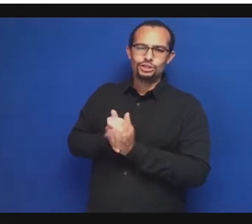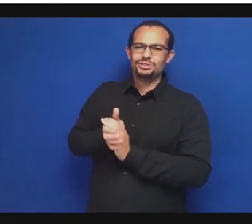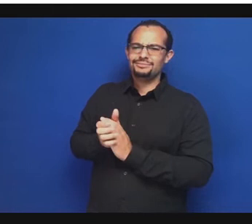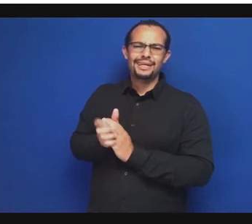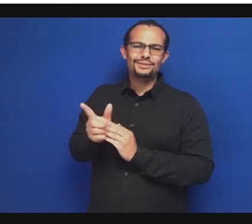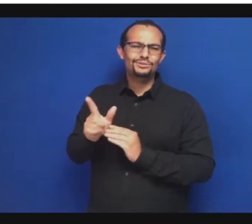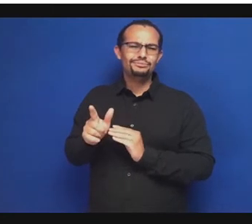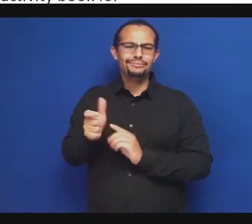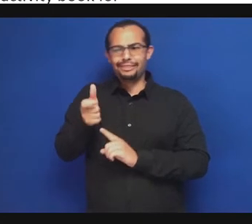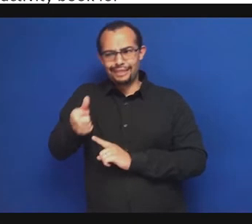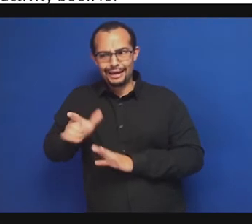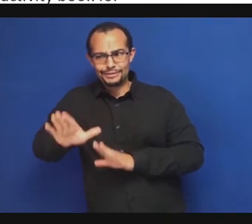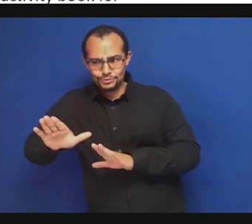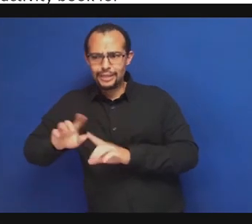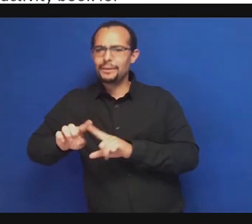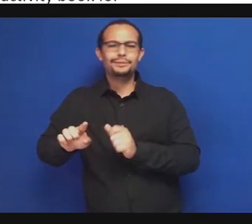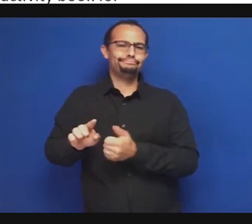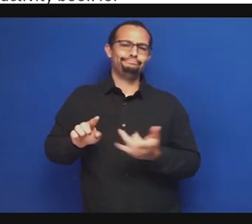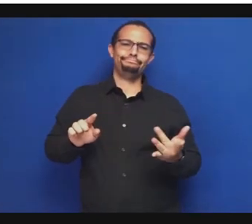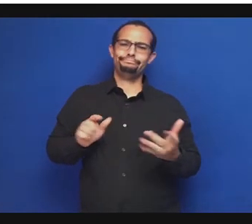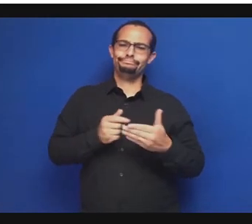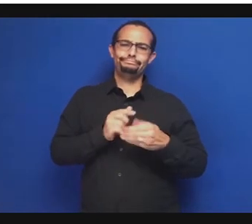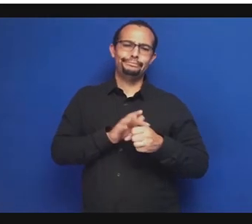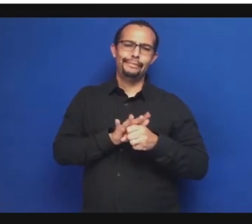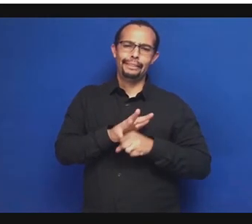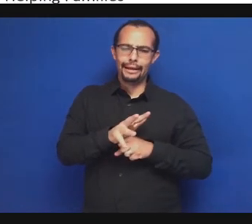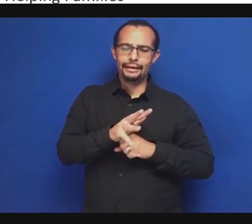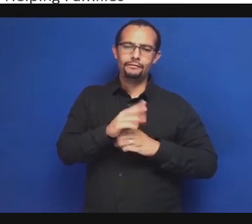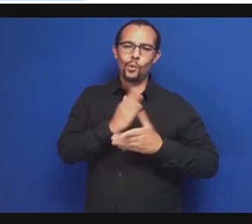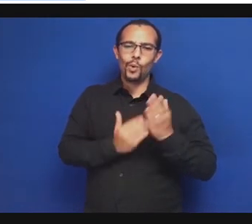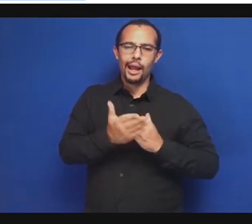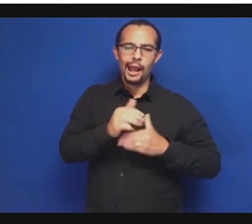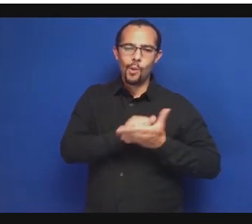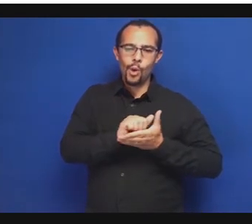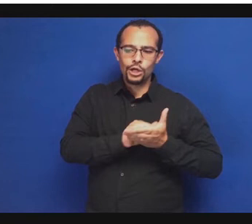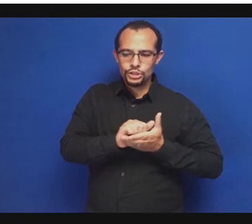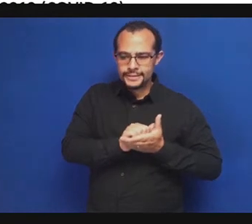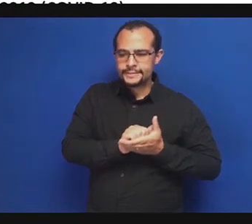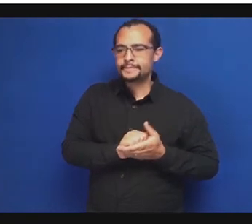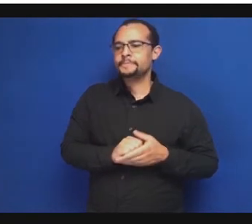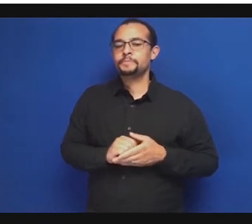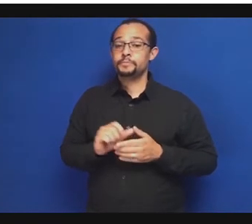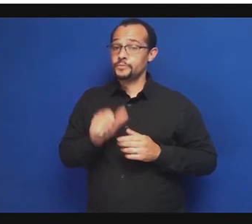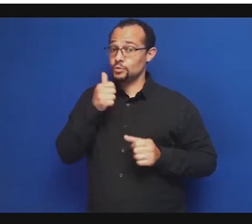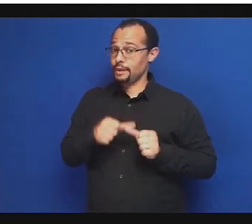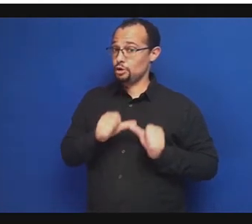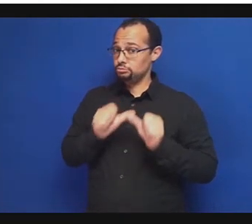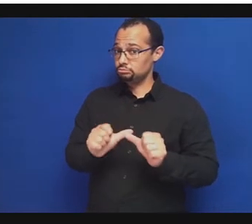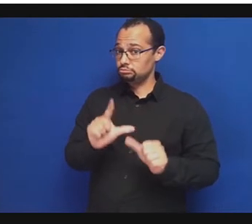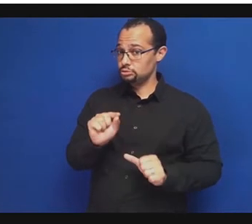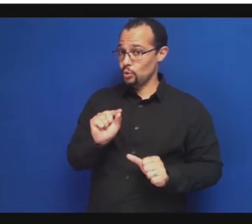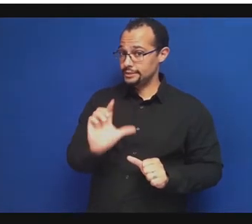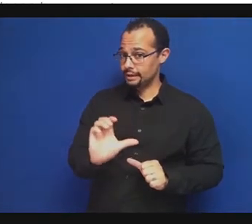for SAMHSA that you all can access, as well as the NCTSN. And the resources